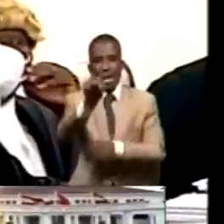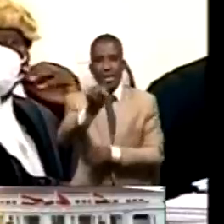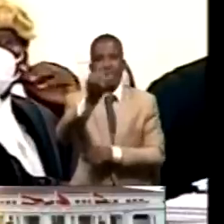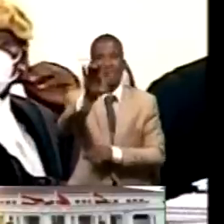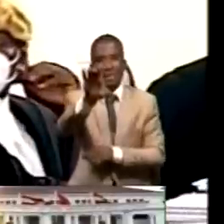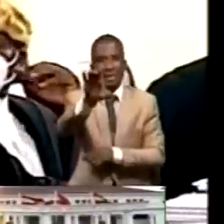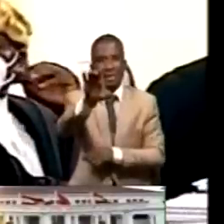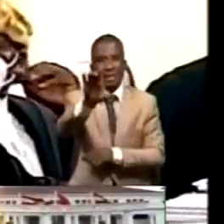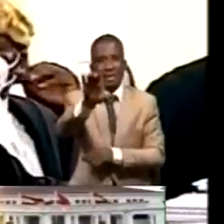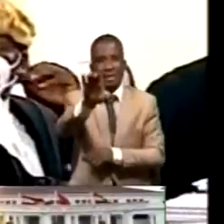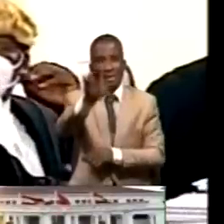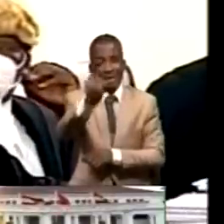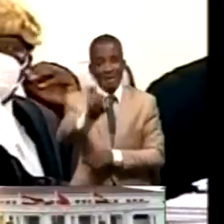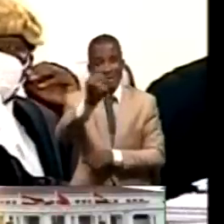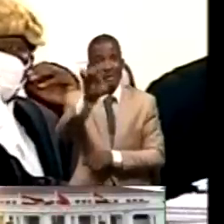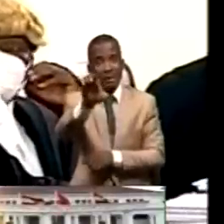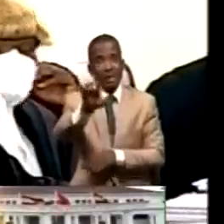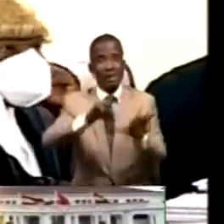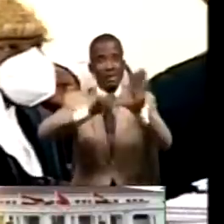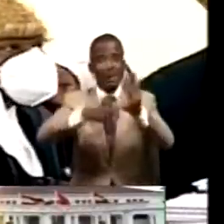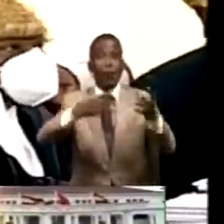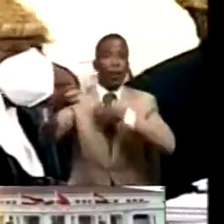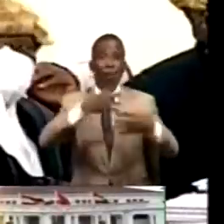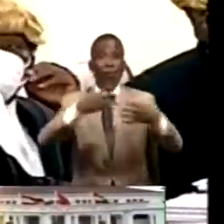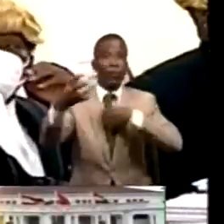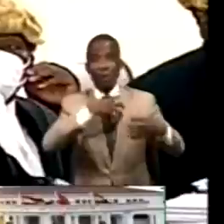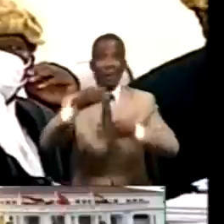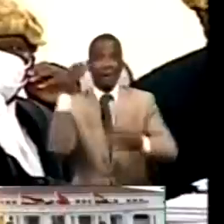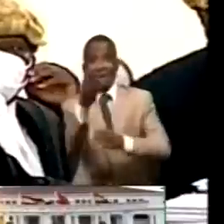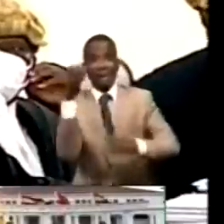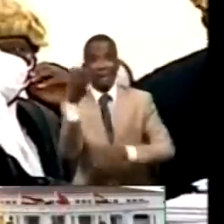your party raised issues with that appointment. Is that not so?